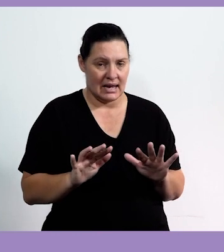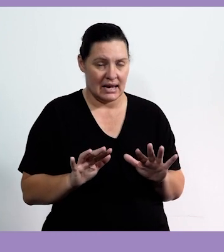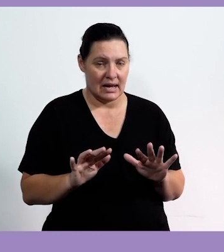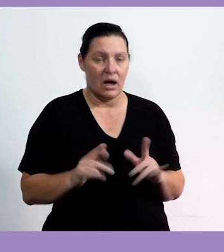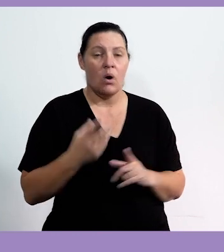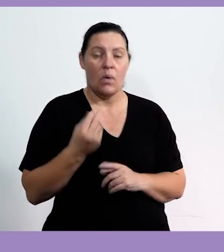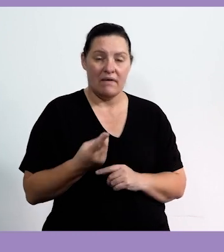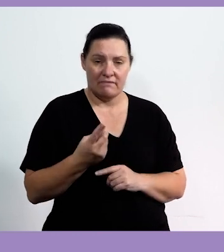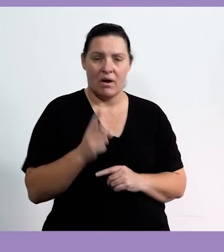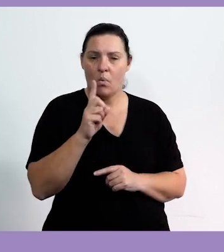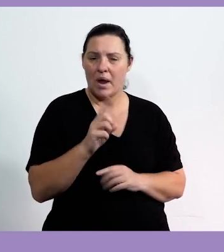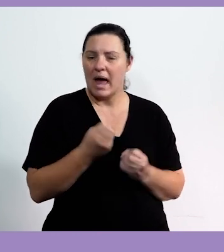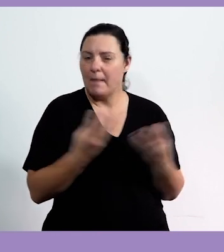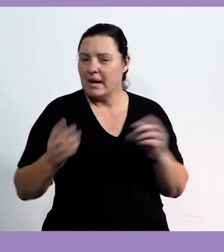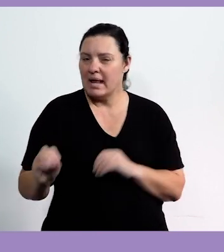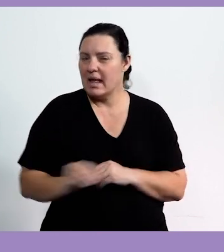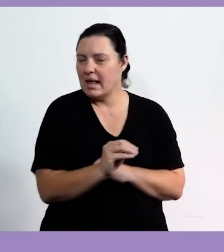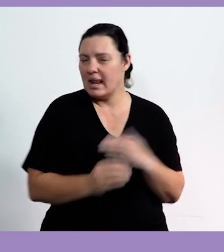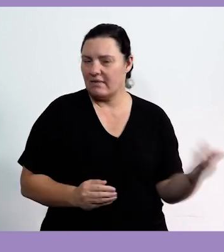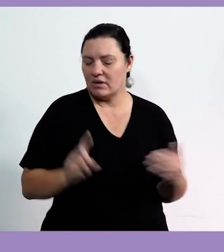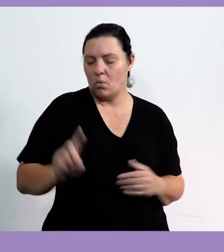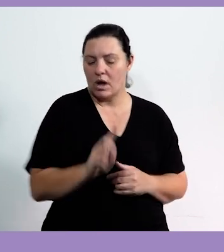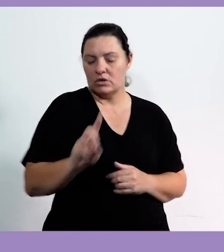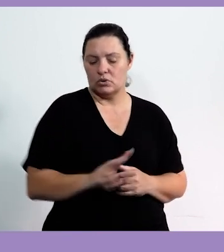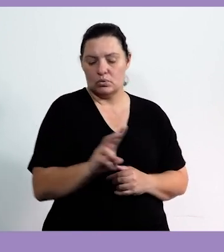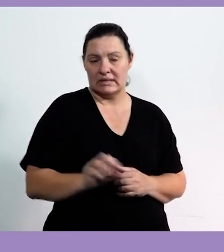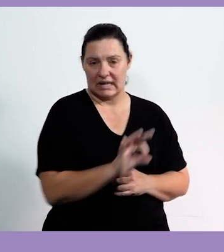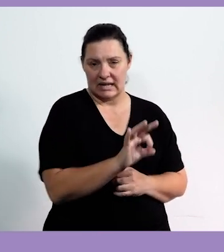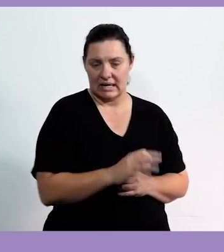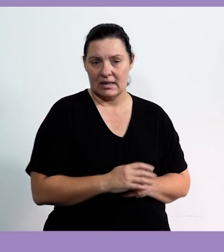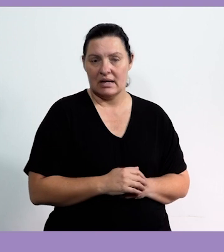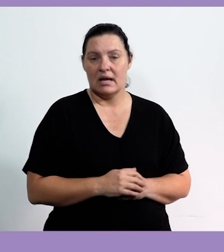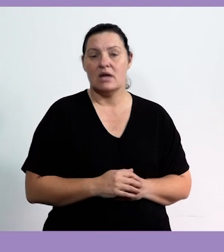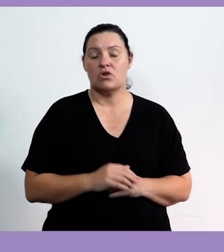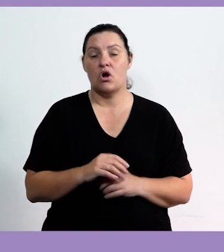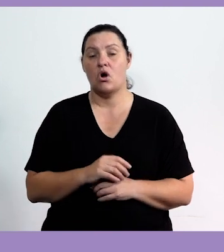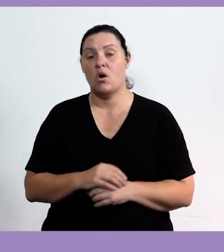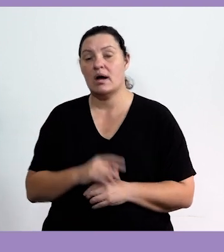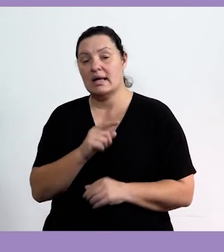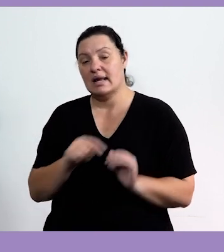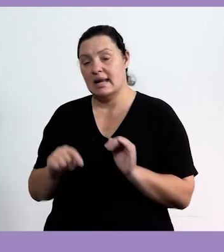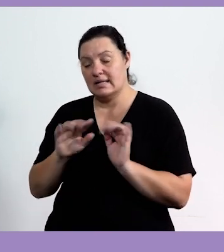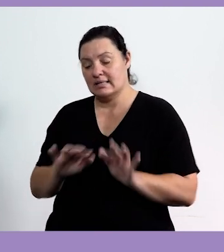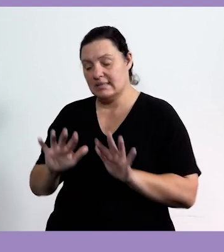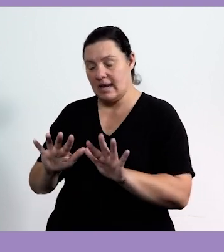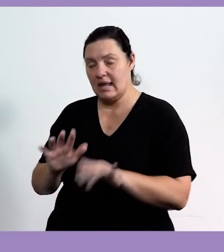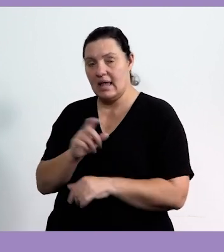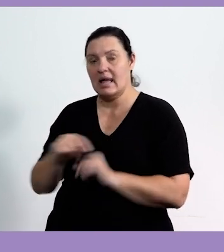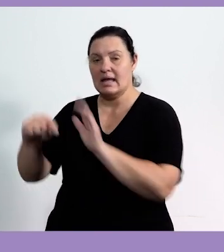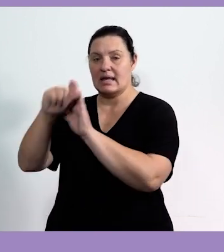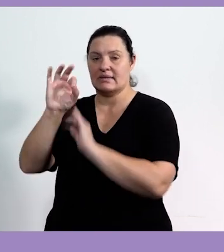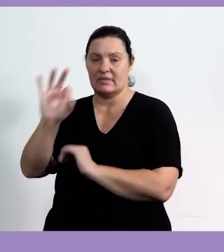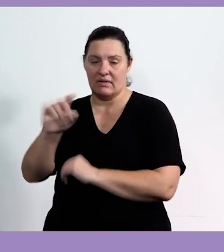10. And we are shifting that 1, how many spaces to the left? 1, 2, 3. So that is to the exponent